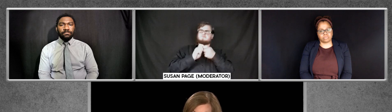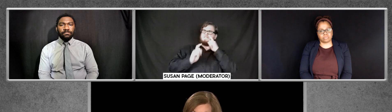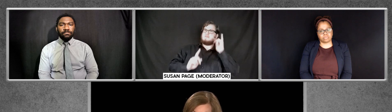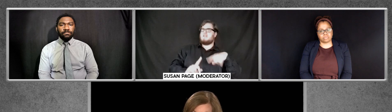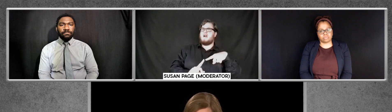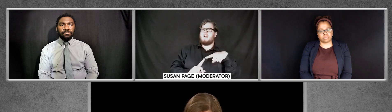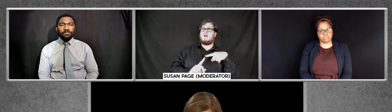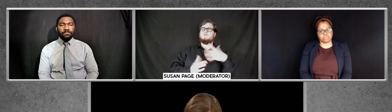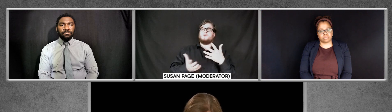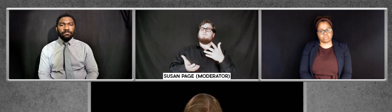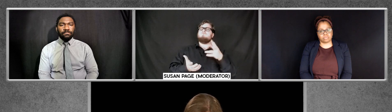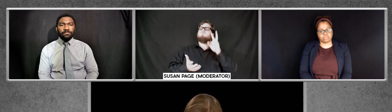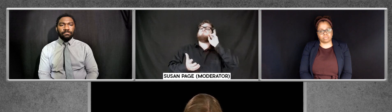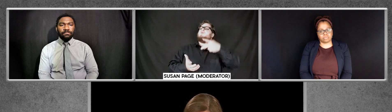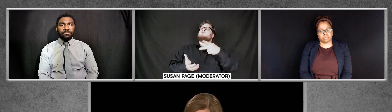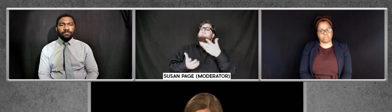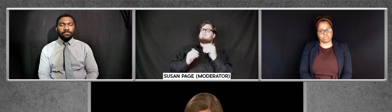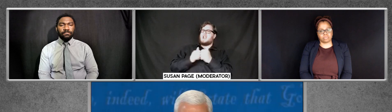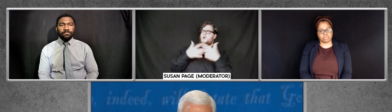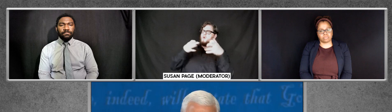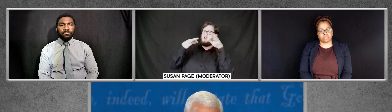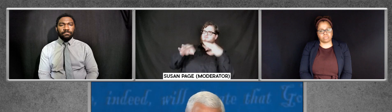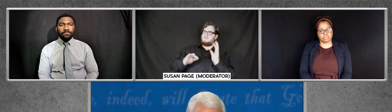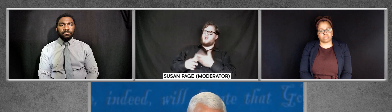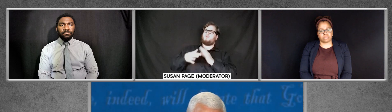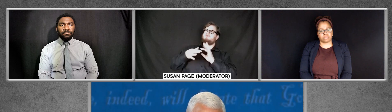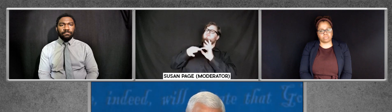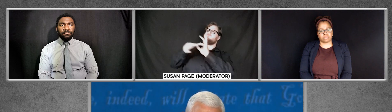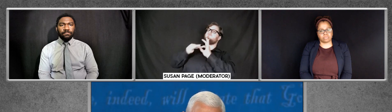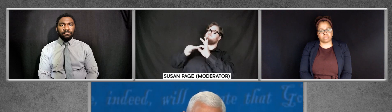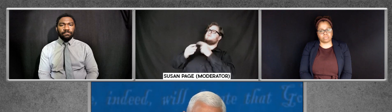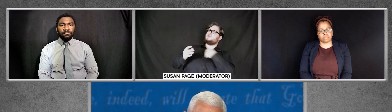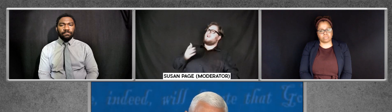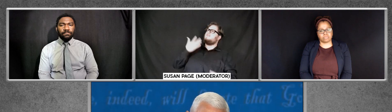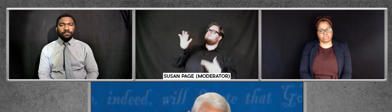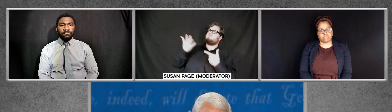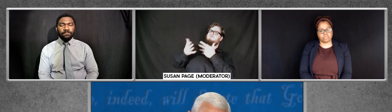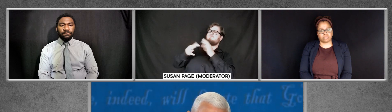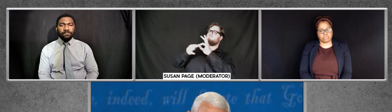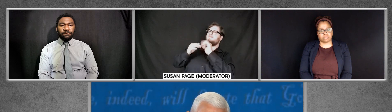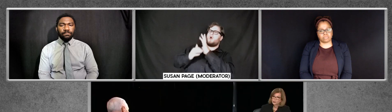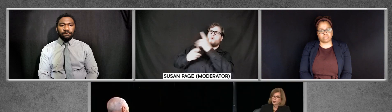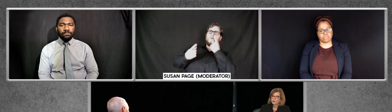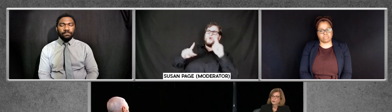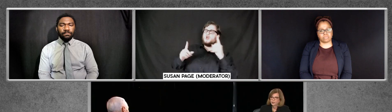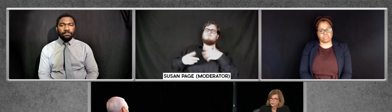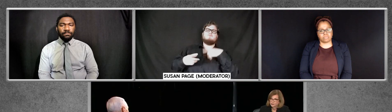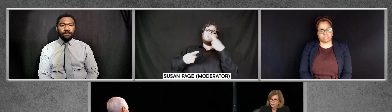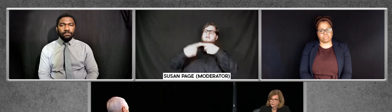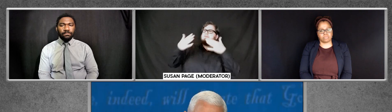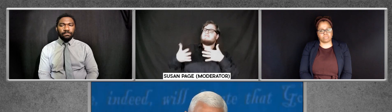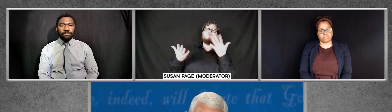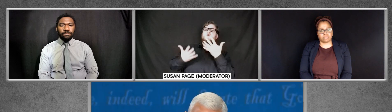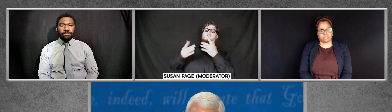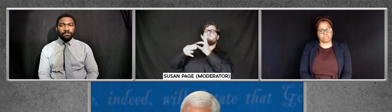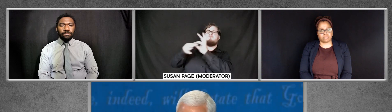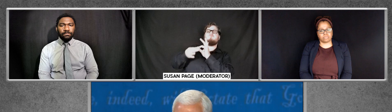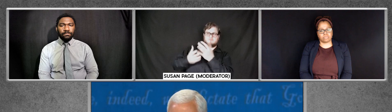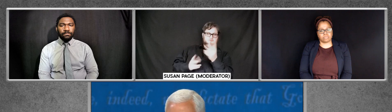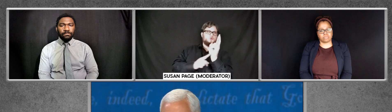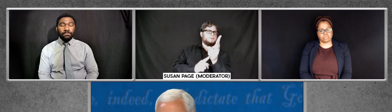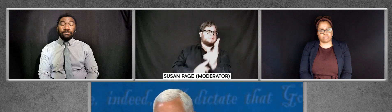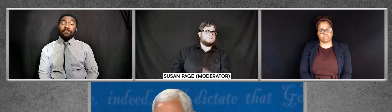our fundamental relationship with China? Competitors, adversaries, enemies? You have 2 minutes. Thank you, Susan.